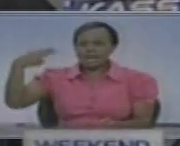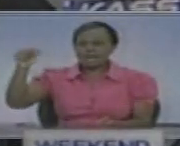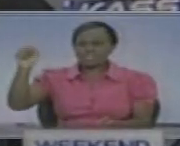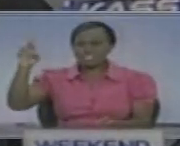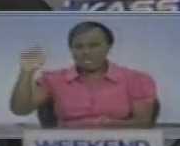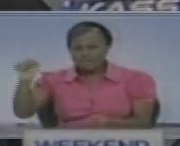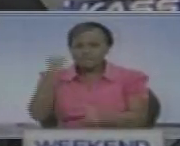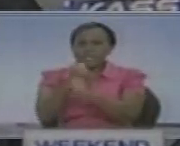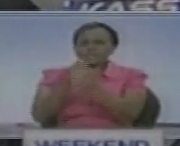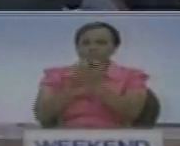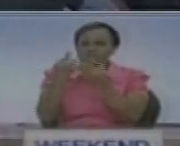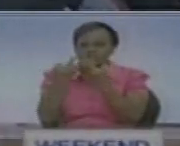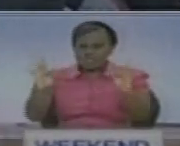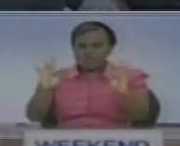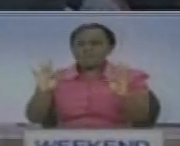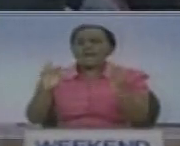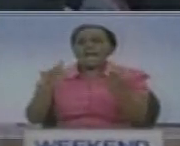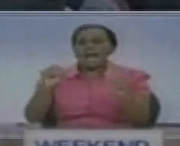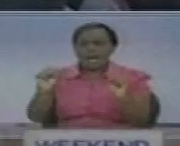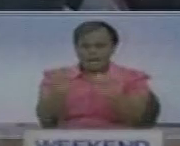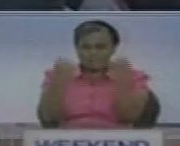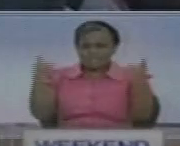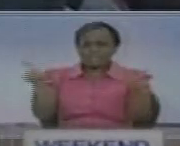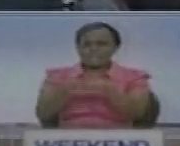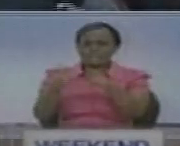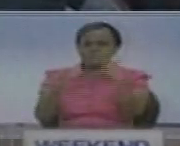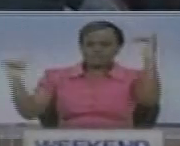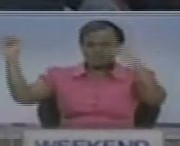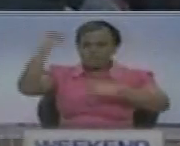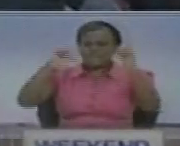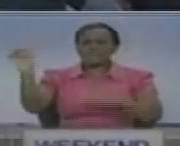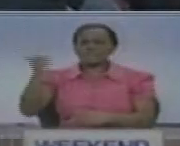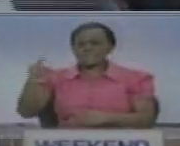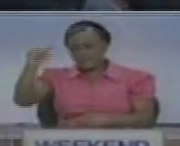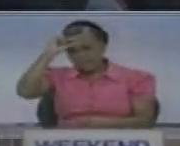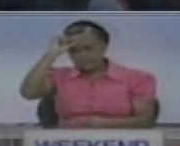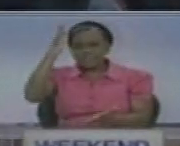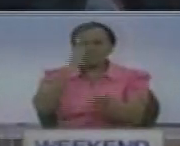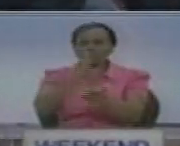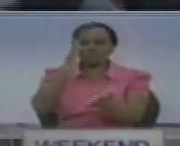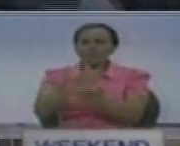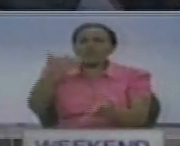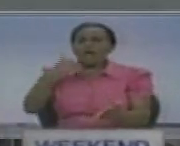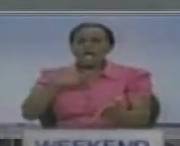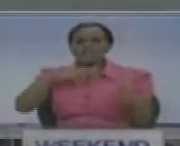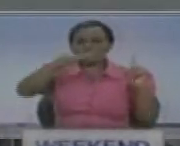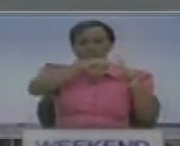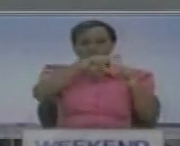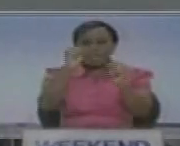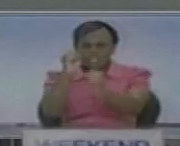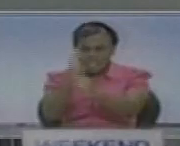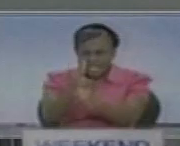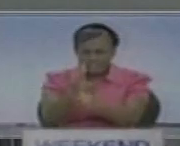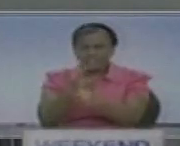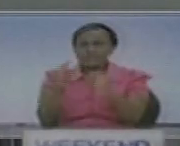that the release happens. According to the cabinet secretary, the government indeed hosted a total of 11 rebels in the